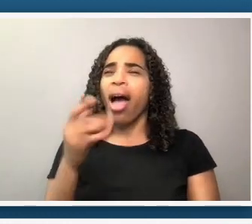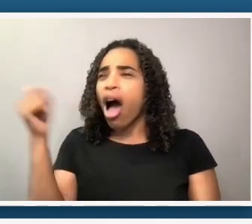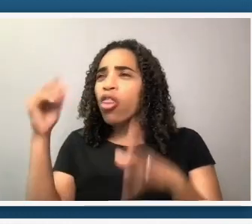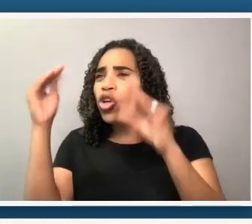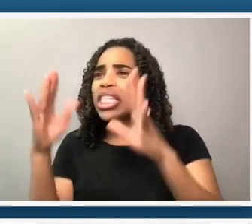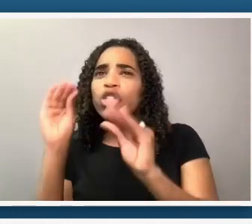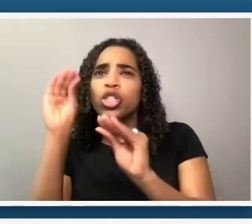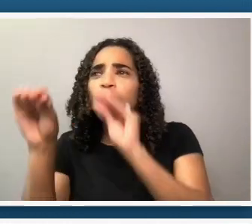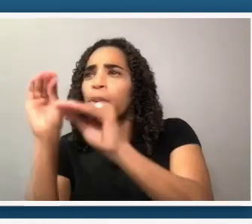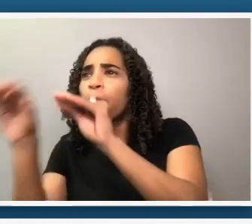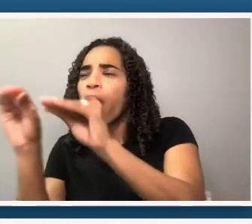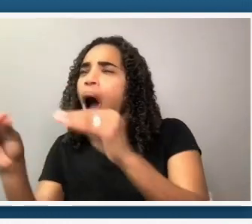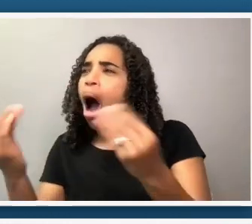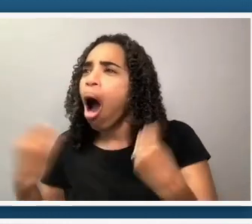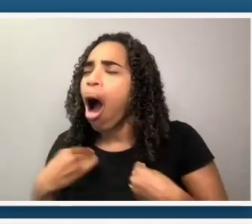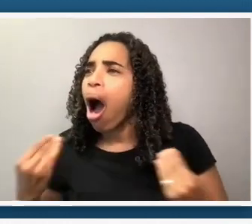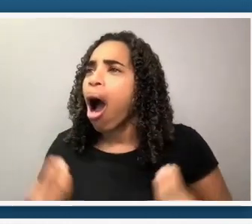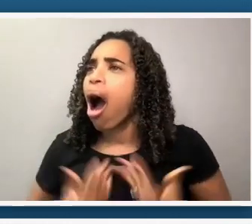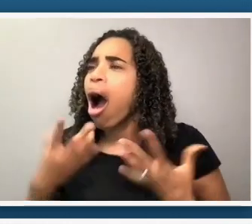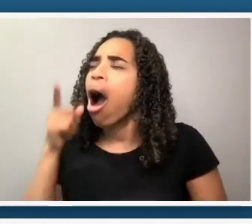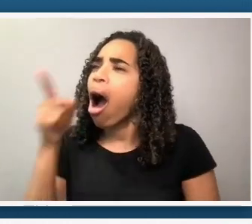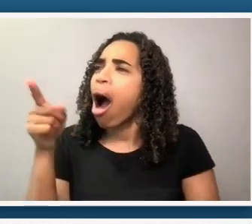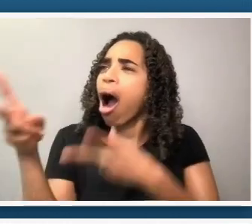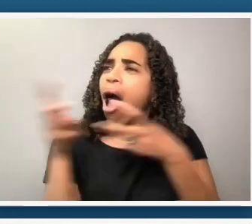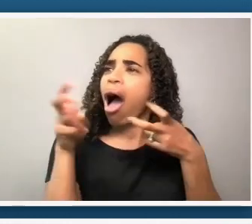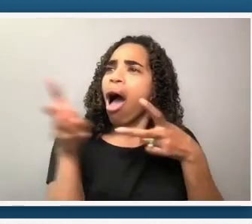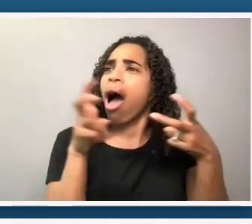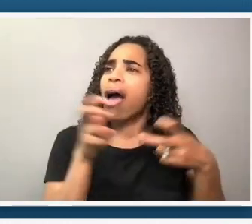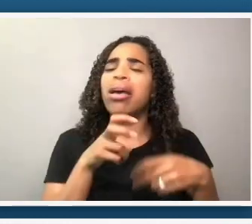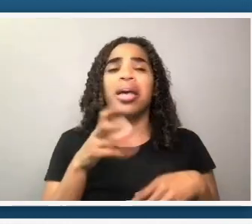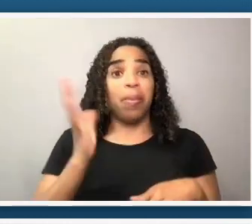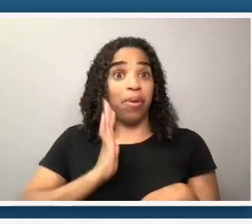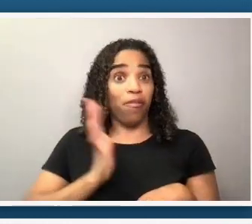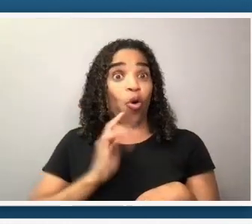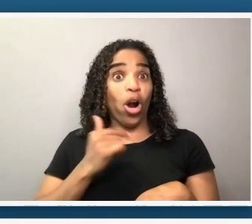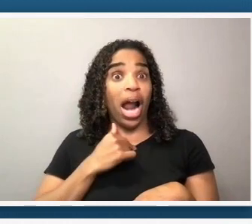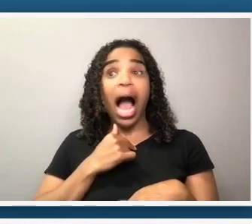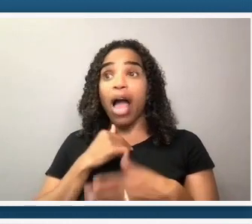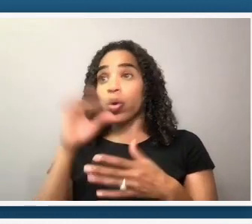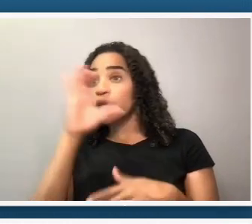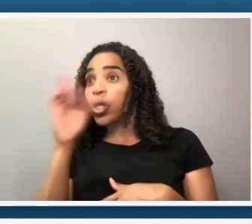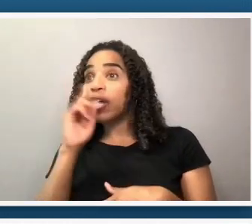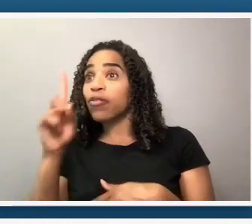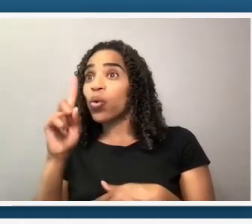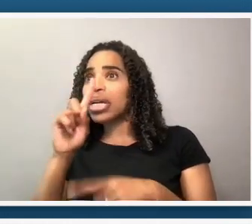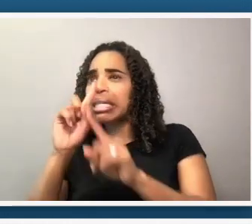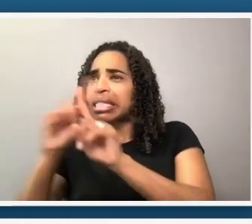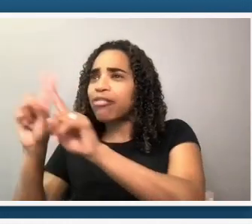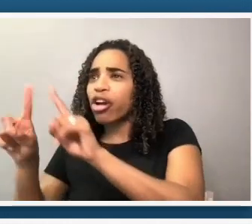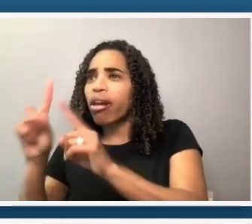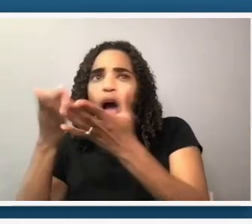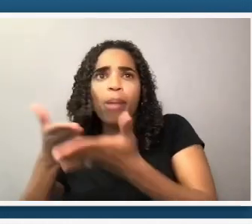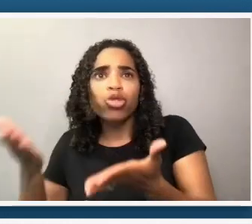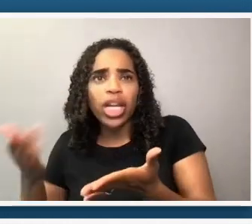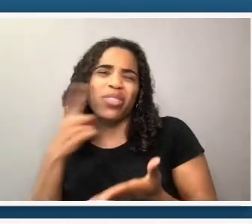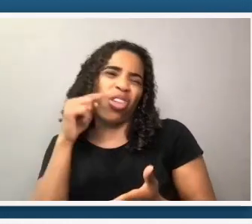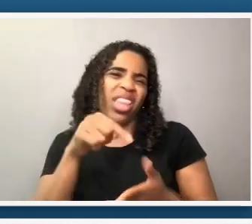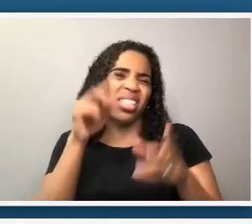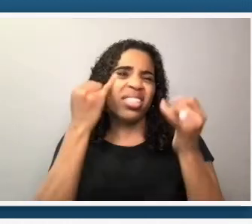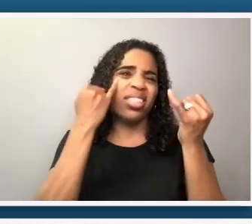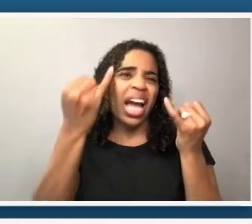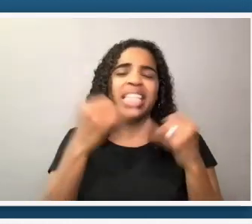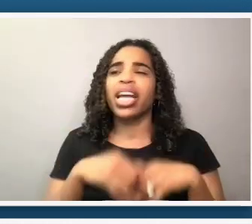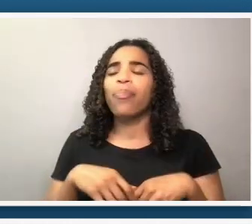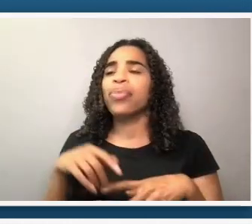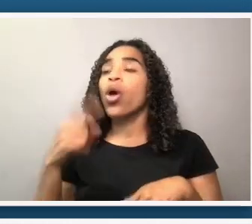teachers. When I was looking for objects to use for this particular idea, I happened to find a high